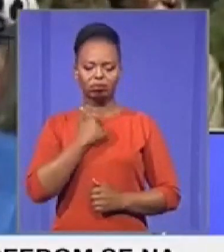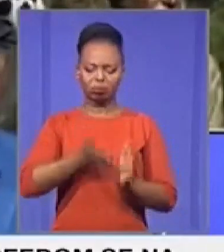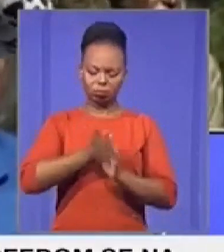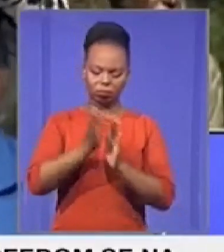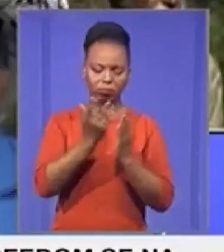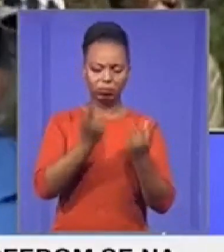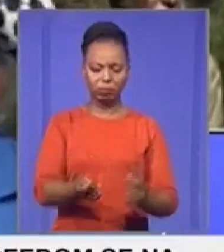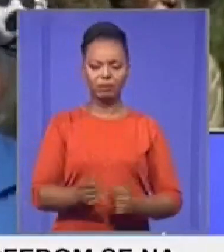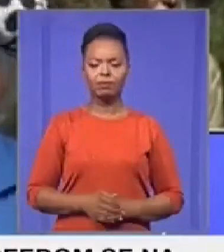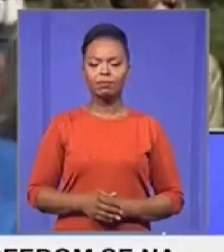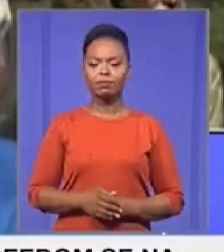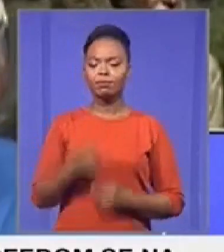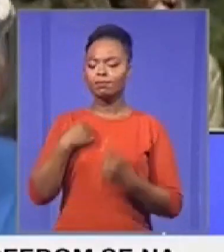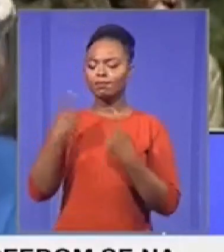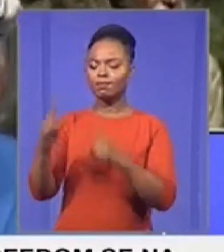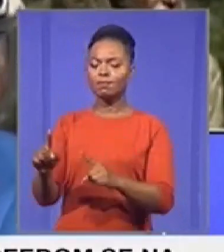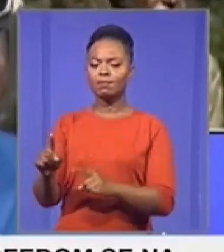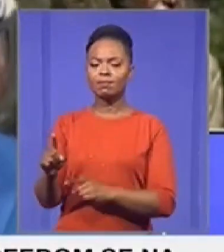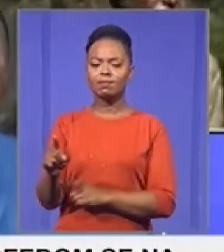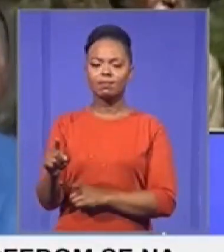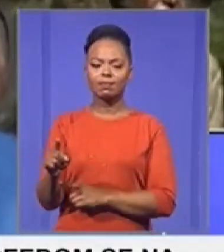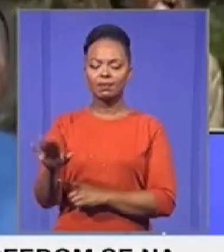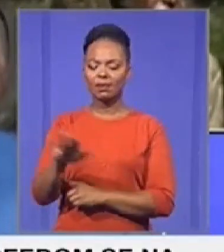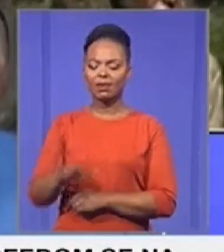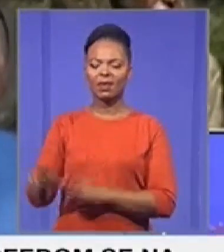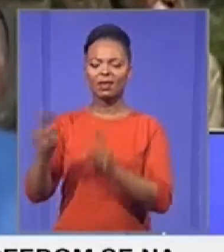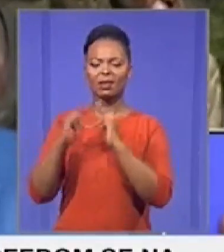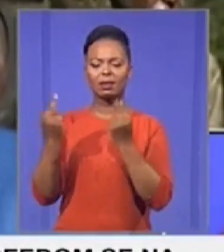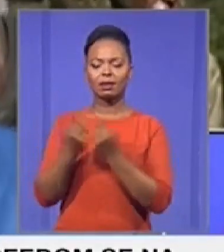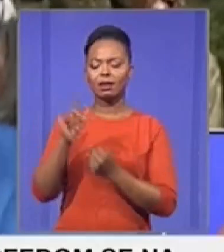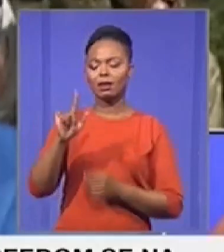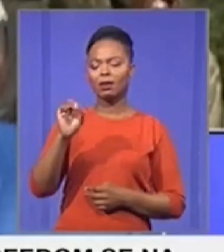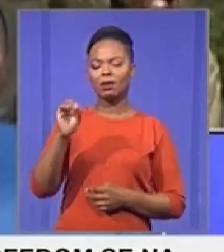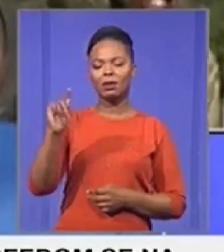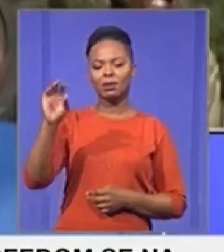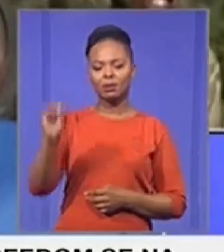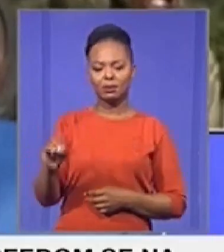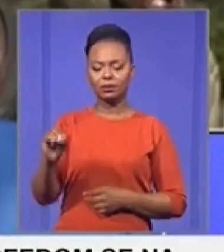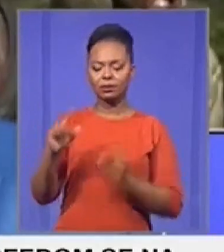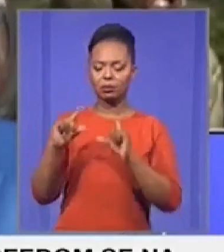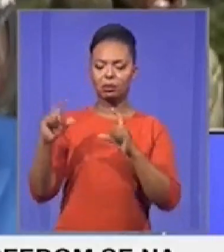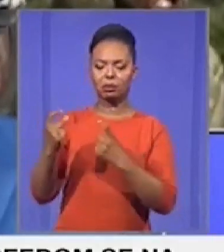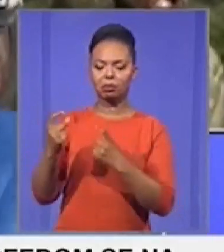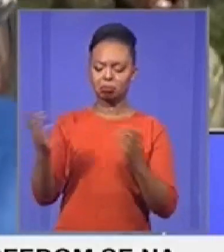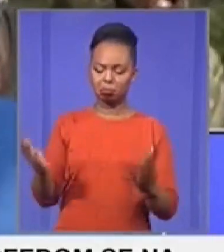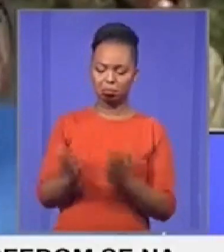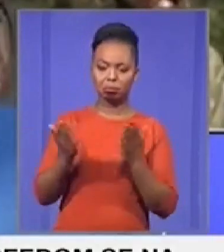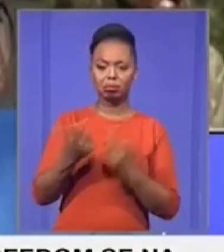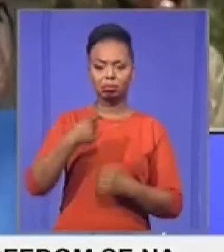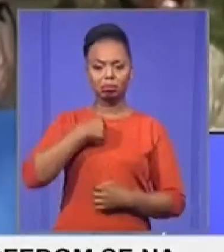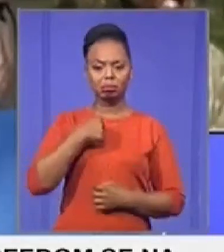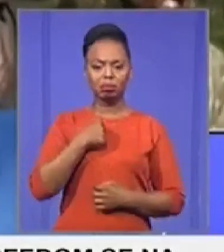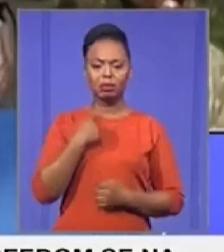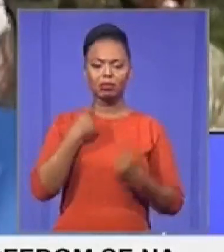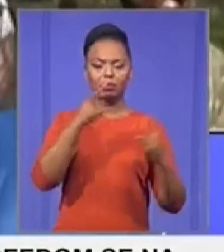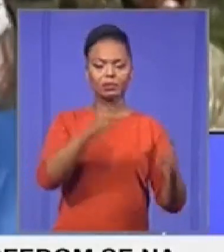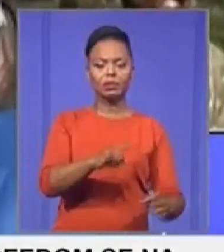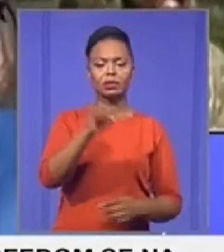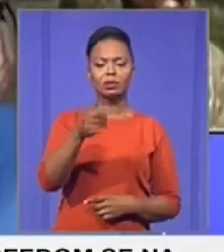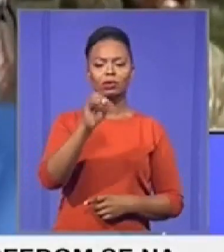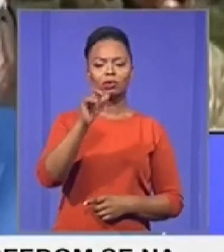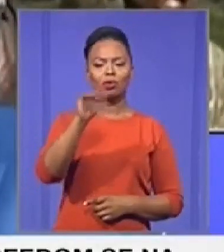it. I went to the National Lotteries Commission. They encouraged me. I went to Palo Jordan. I said,